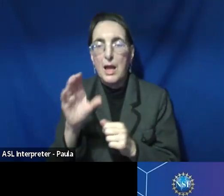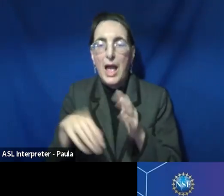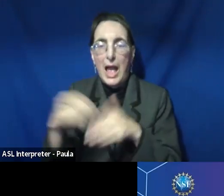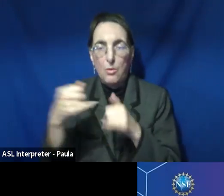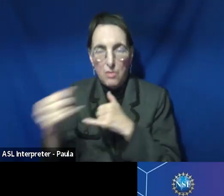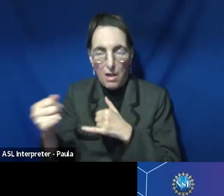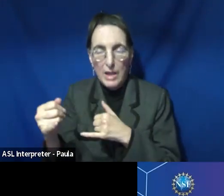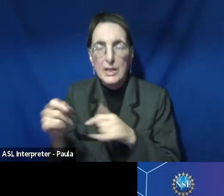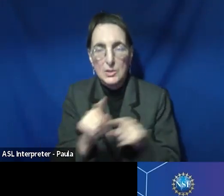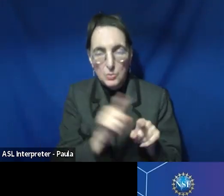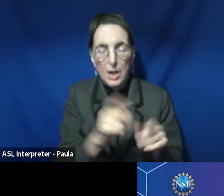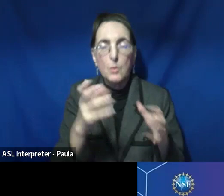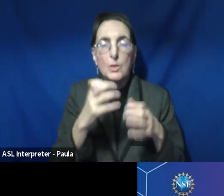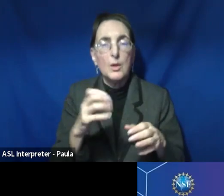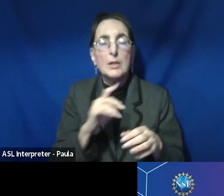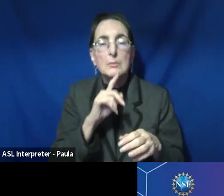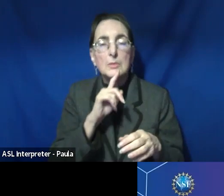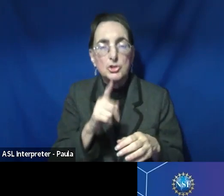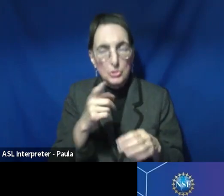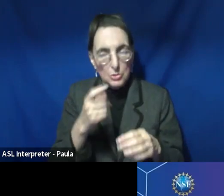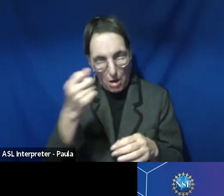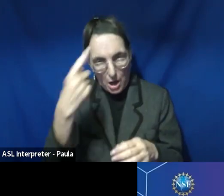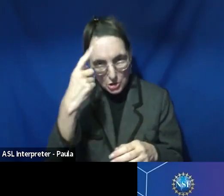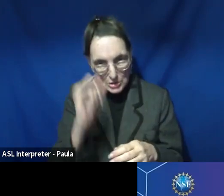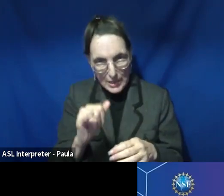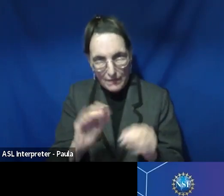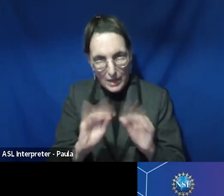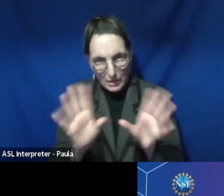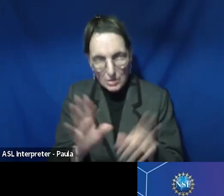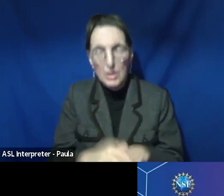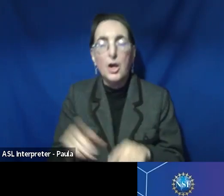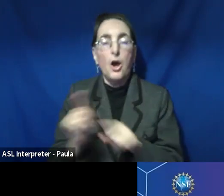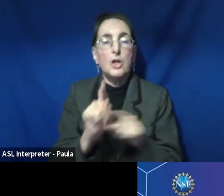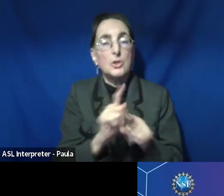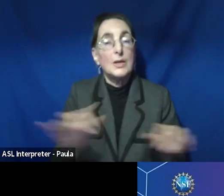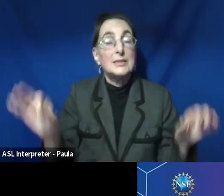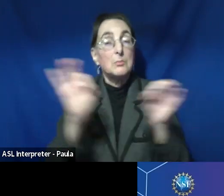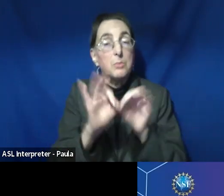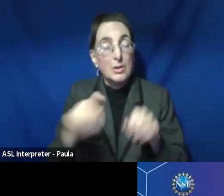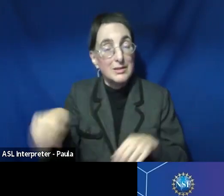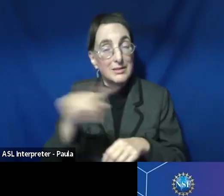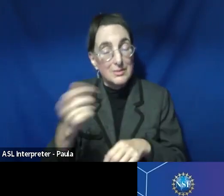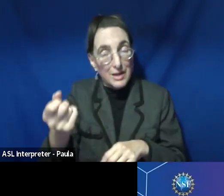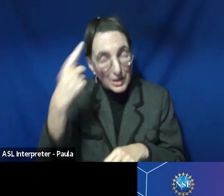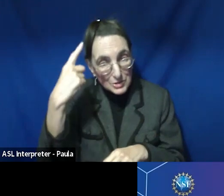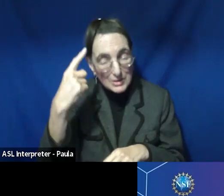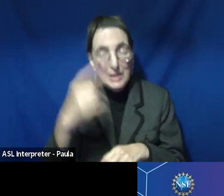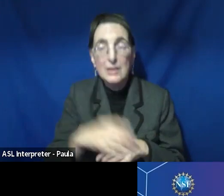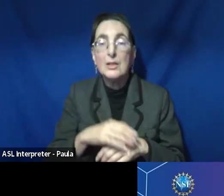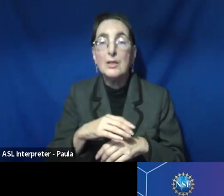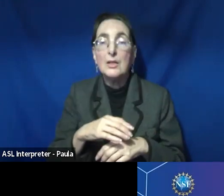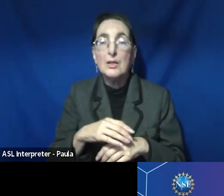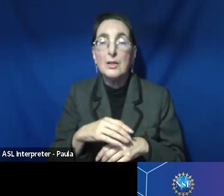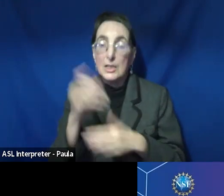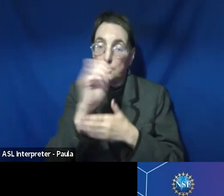And we wanted to make that clear. We also, it's important for folks to understand that when it came out in